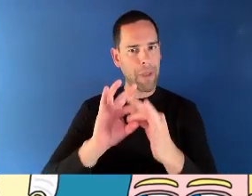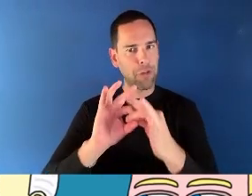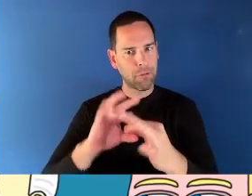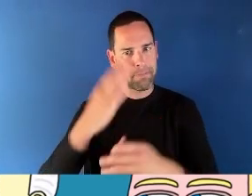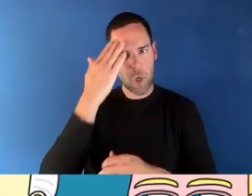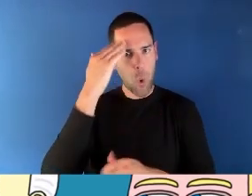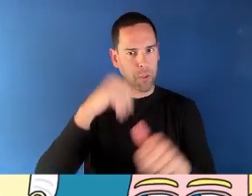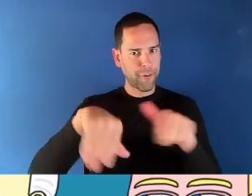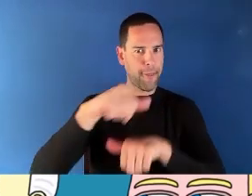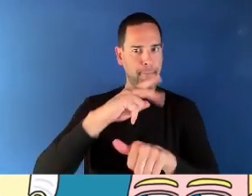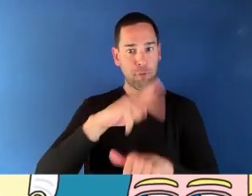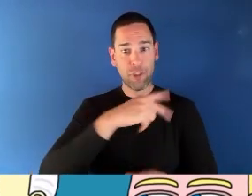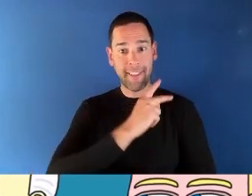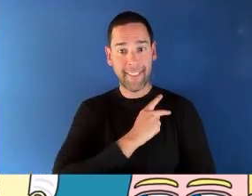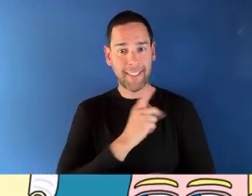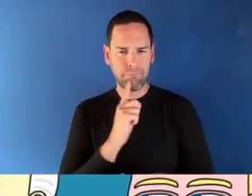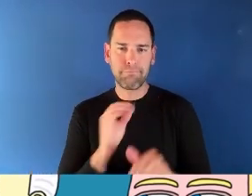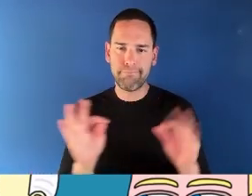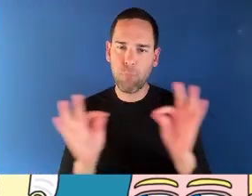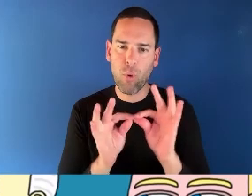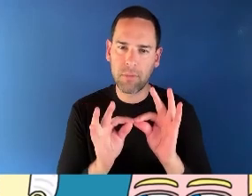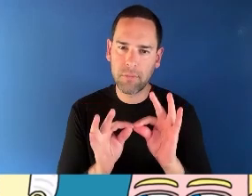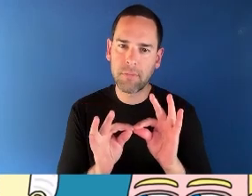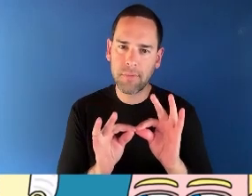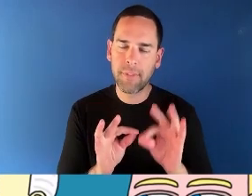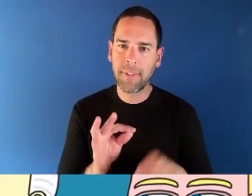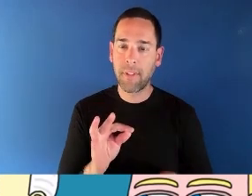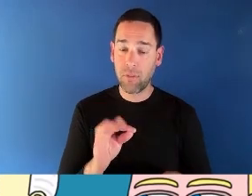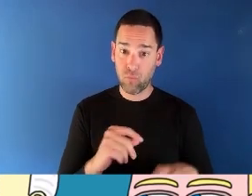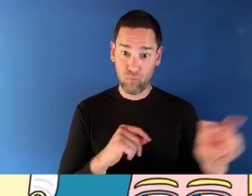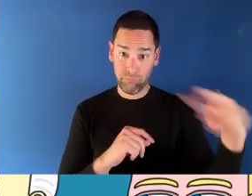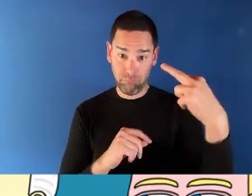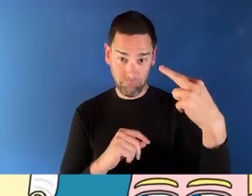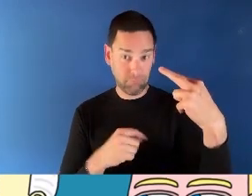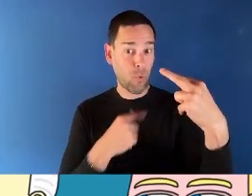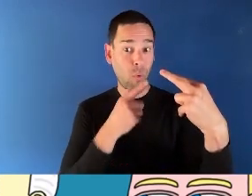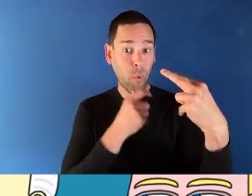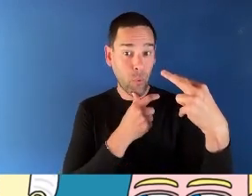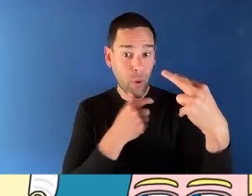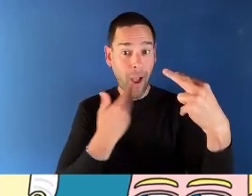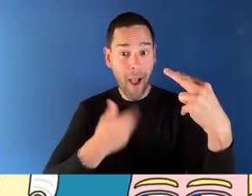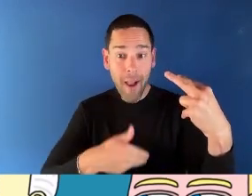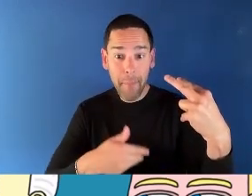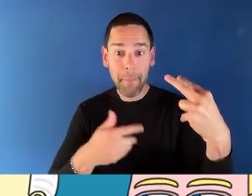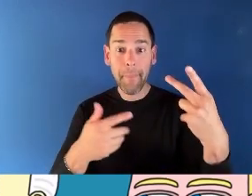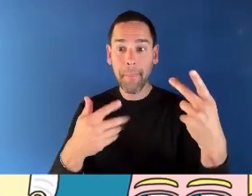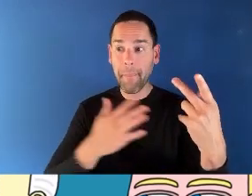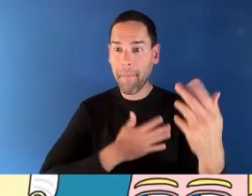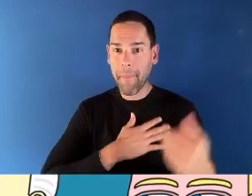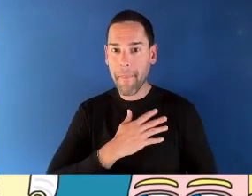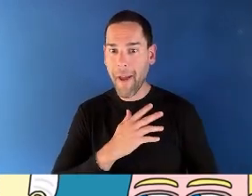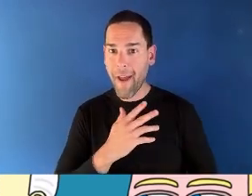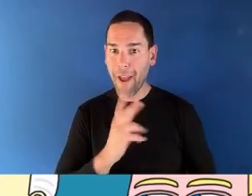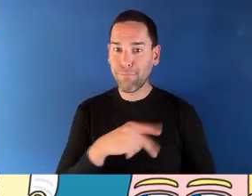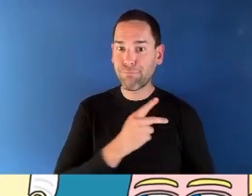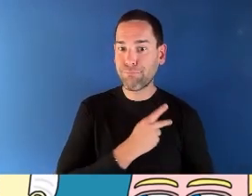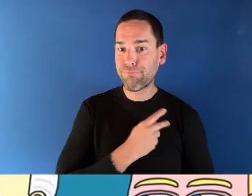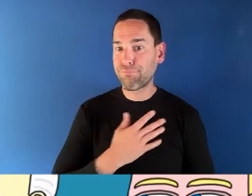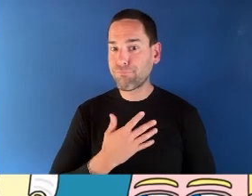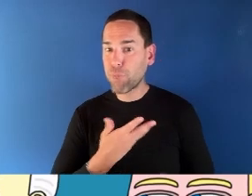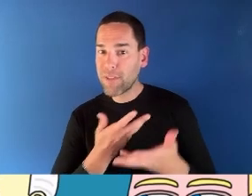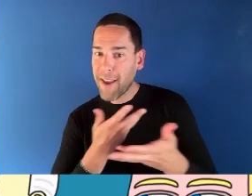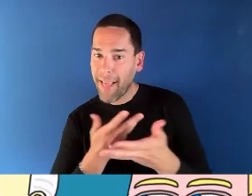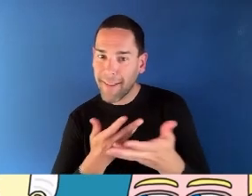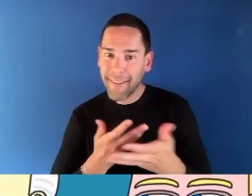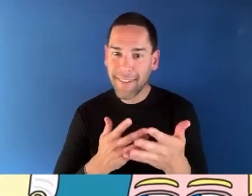um being able to put a face and a personality behind the request to make it